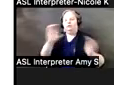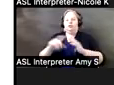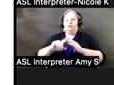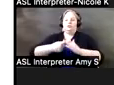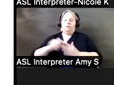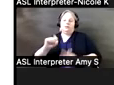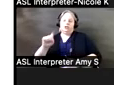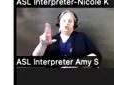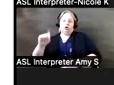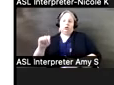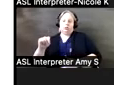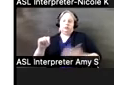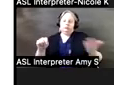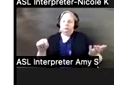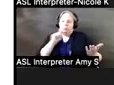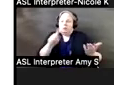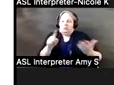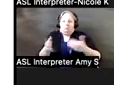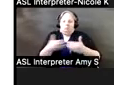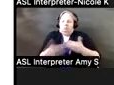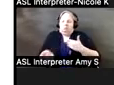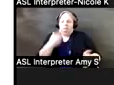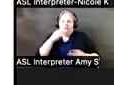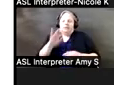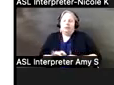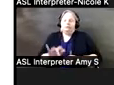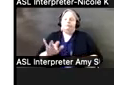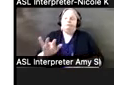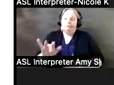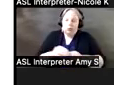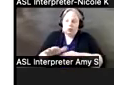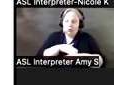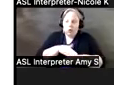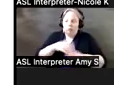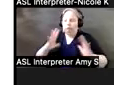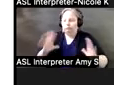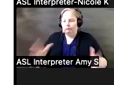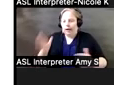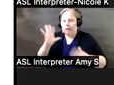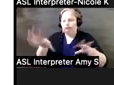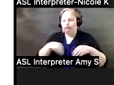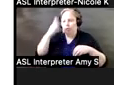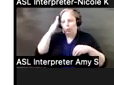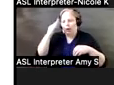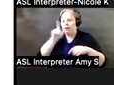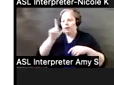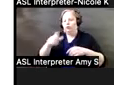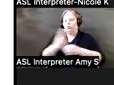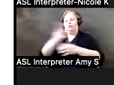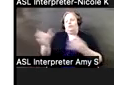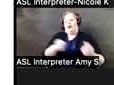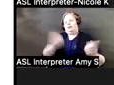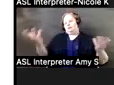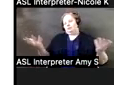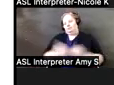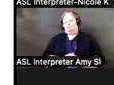where it doesn't really matter that they have to move a little bit slower to access that control, because you don't need to be able to access that fast in order to play a